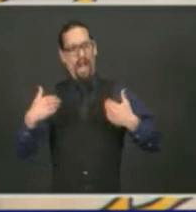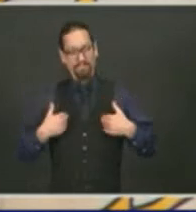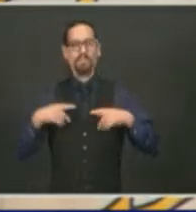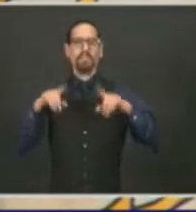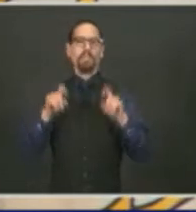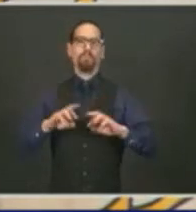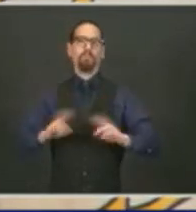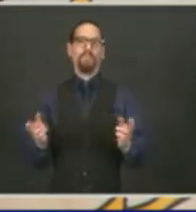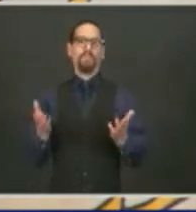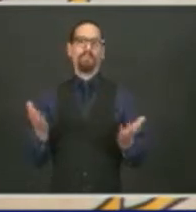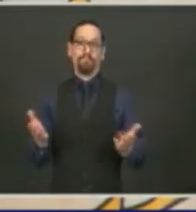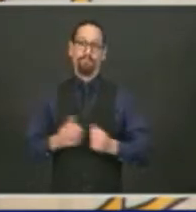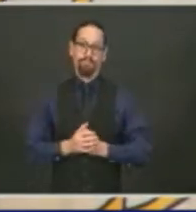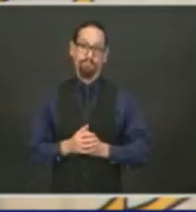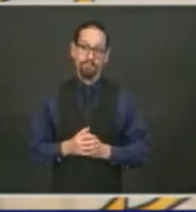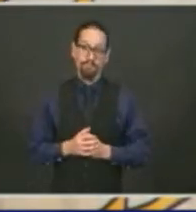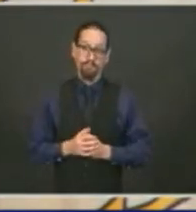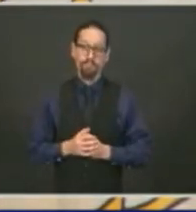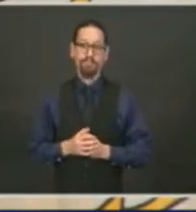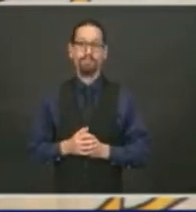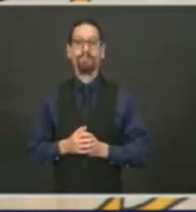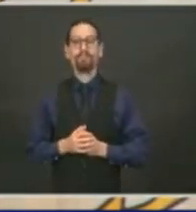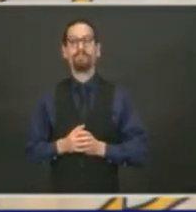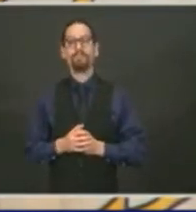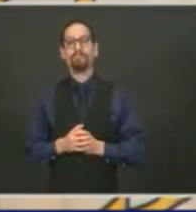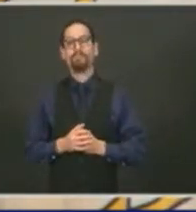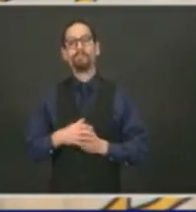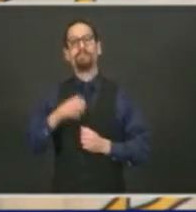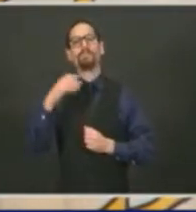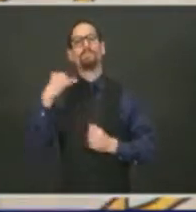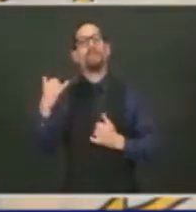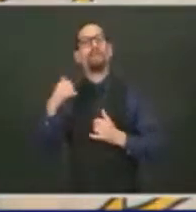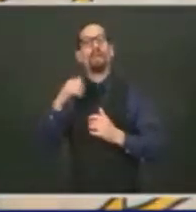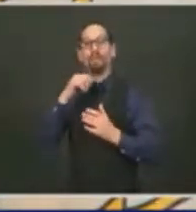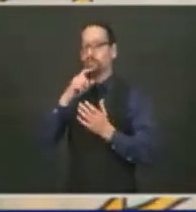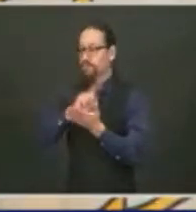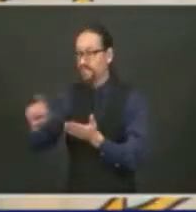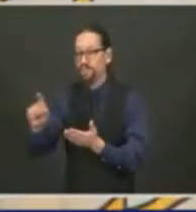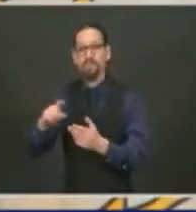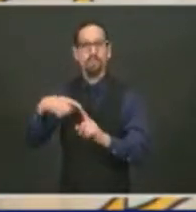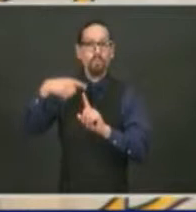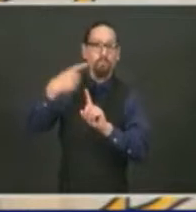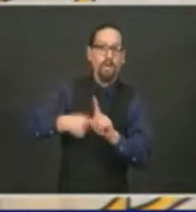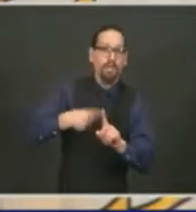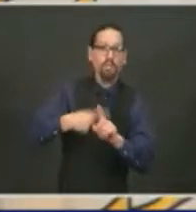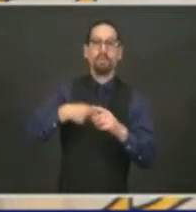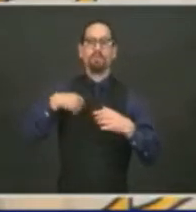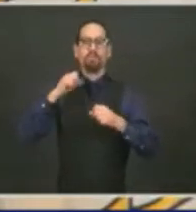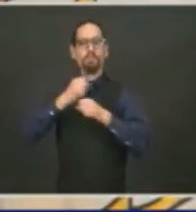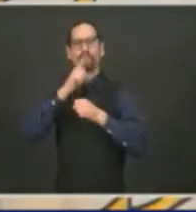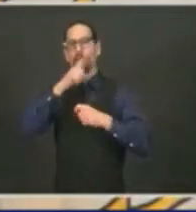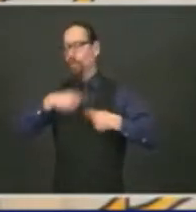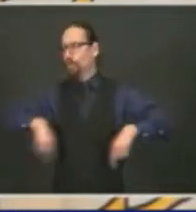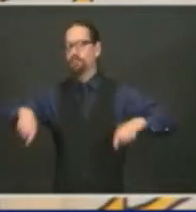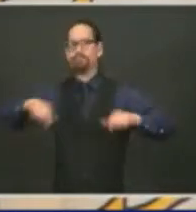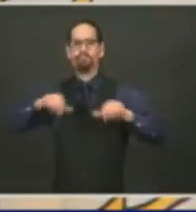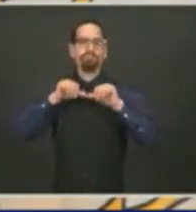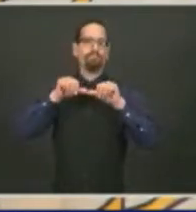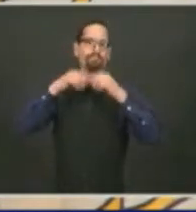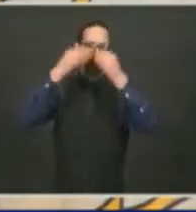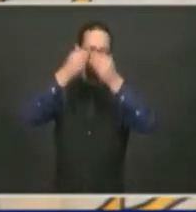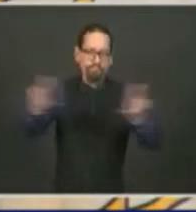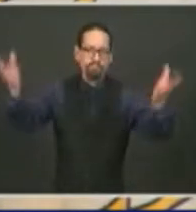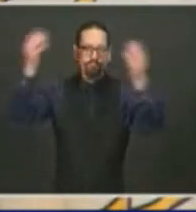up here week after week, month after month, saying it's safe to be in school. That this is very clear